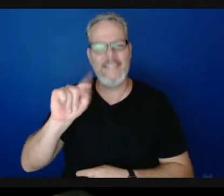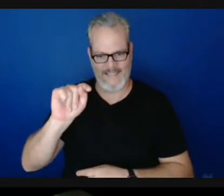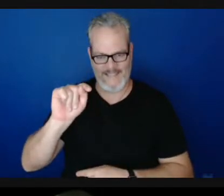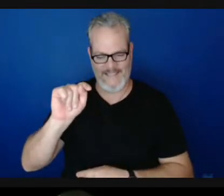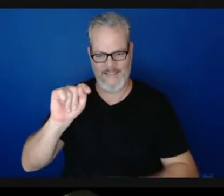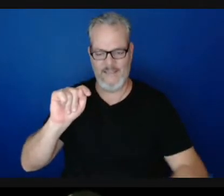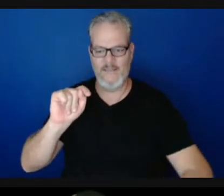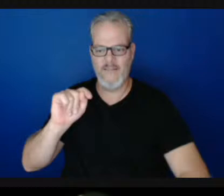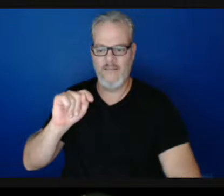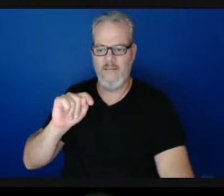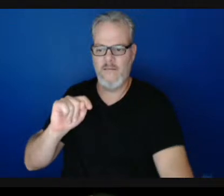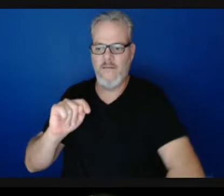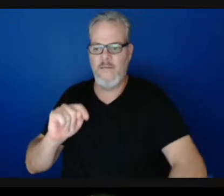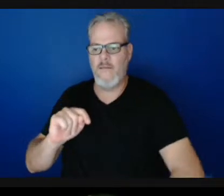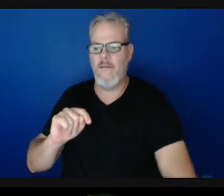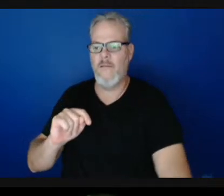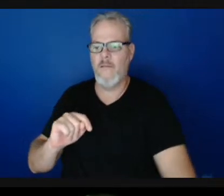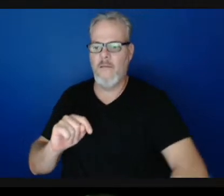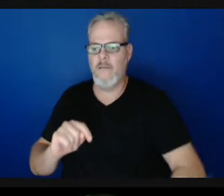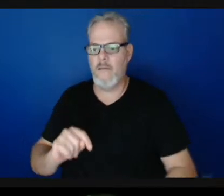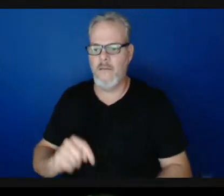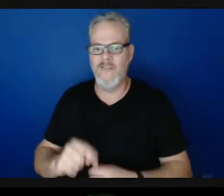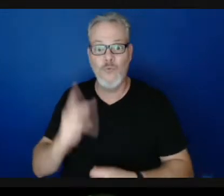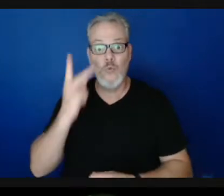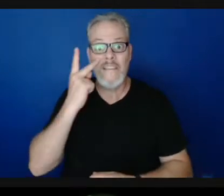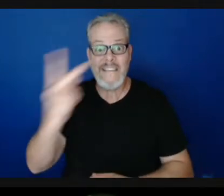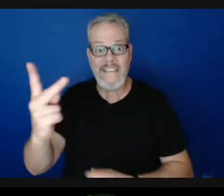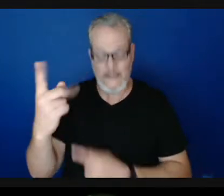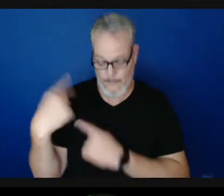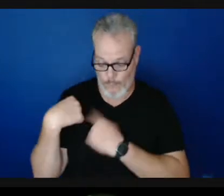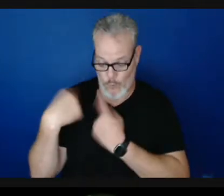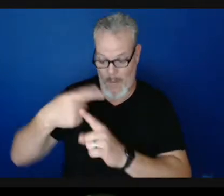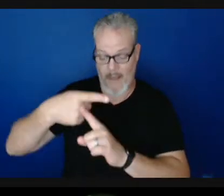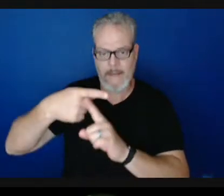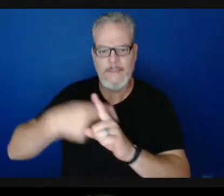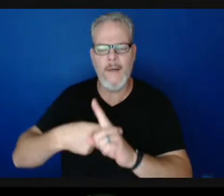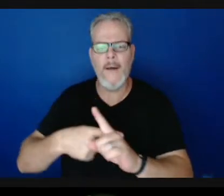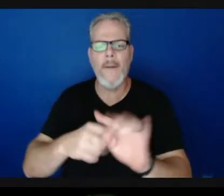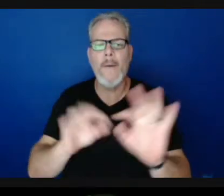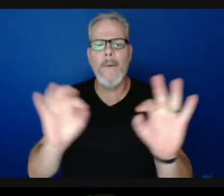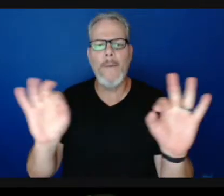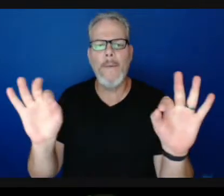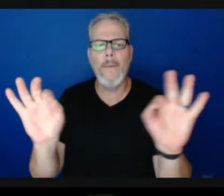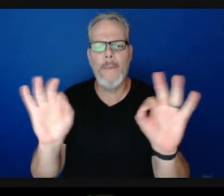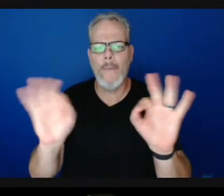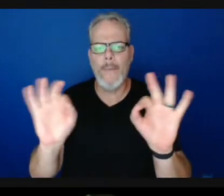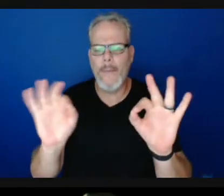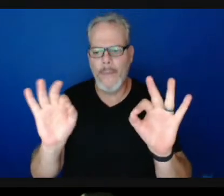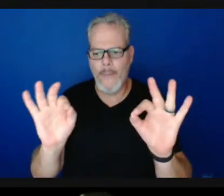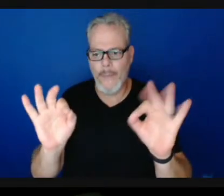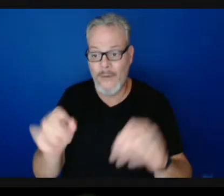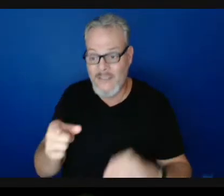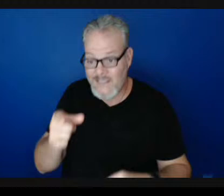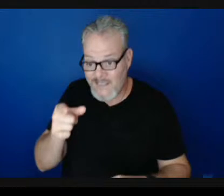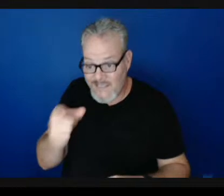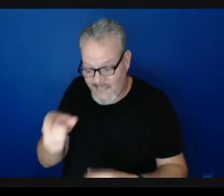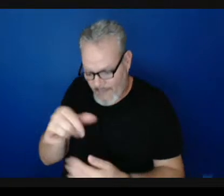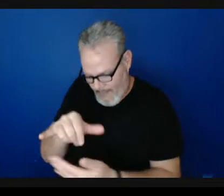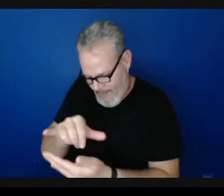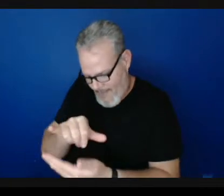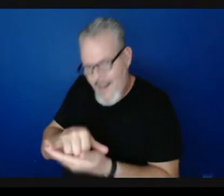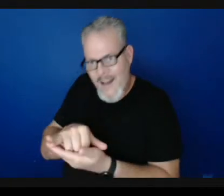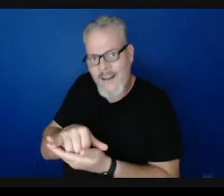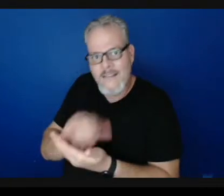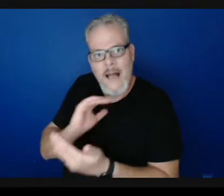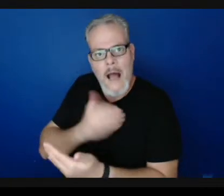Over the last month, it's much more subtle. There is our summit reinflation,